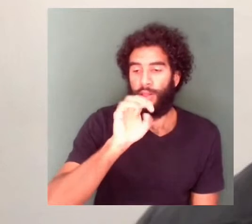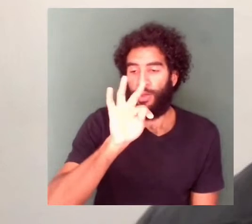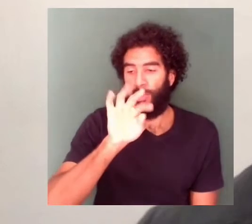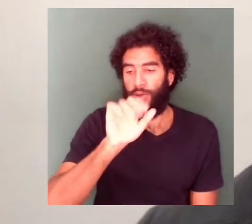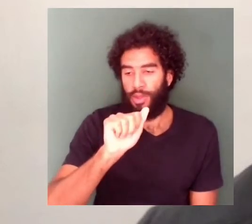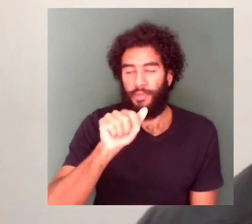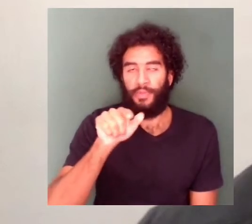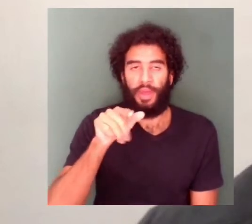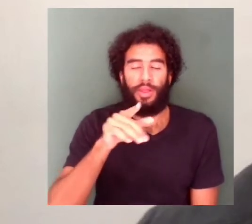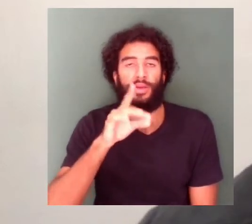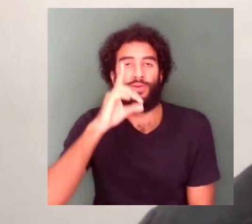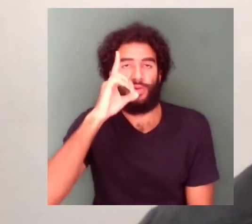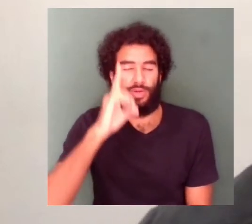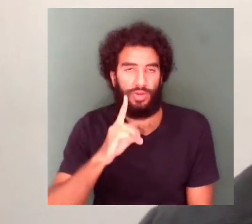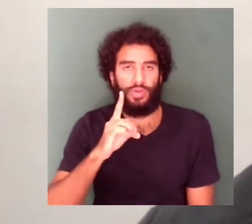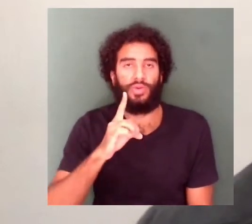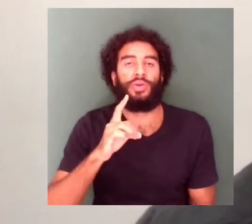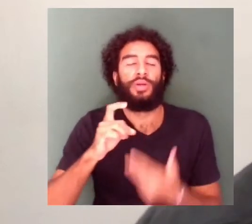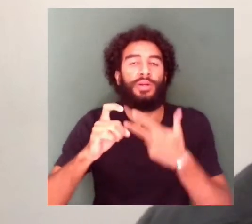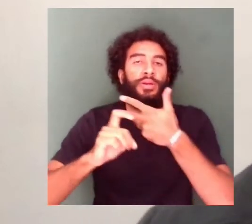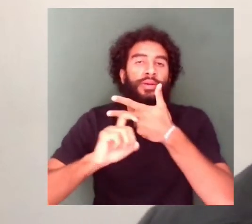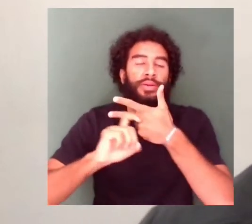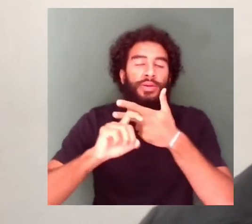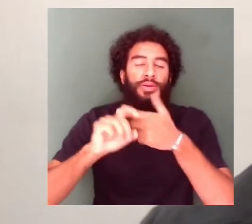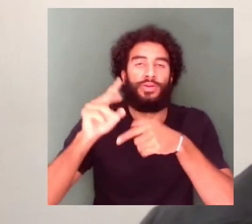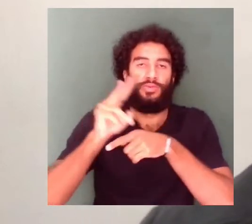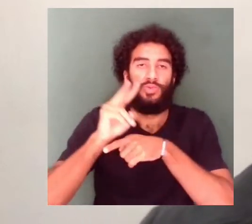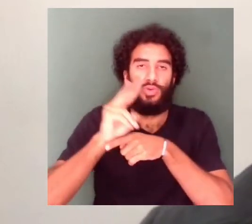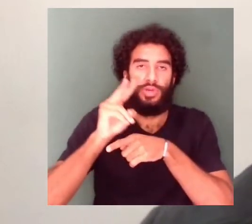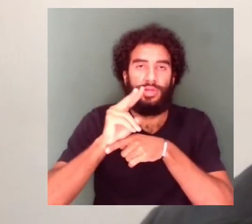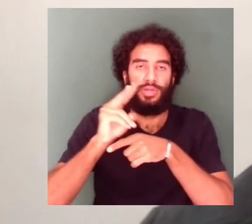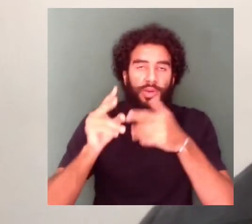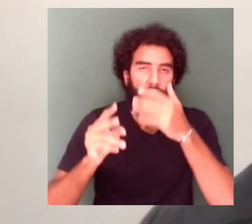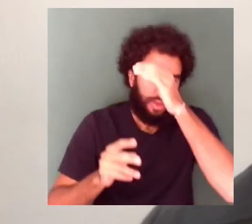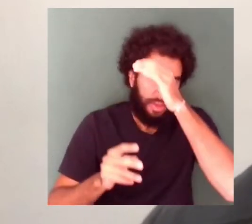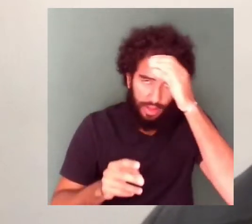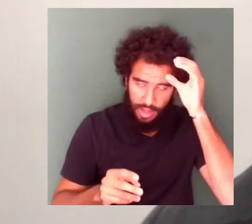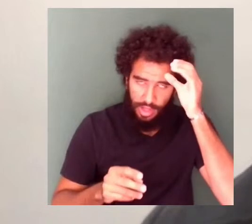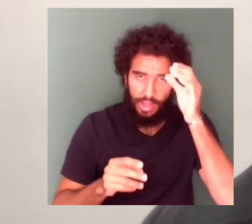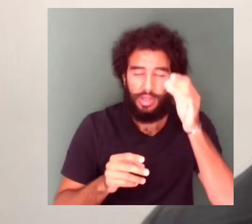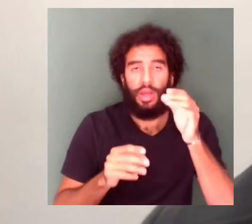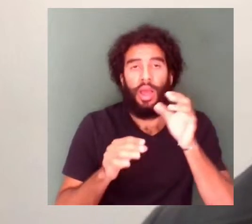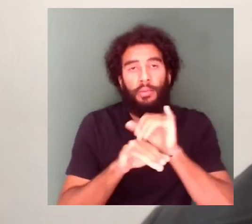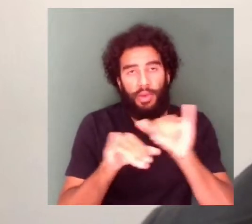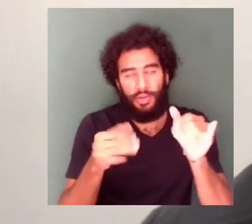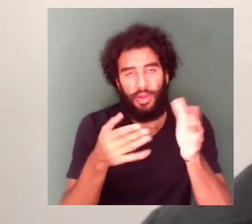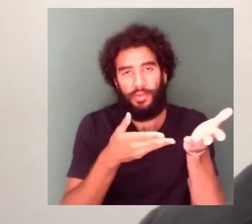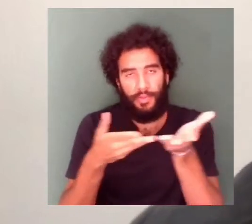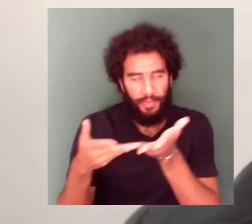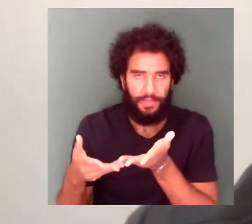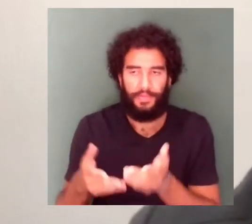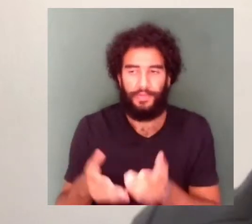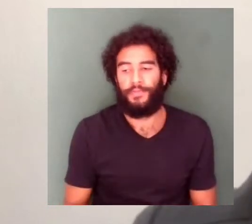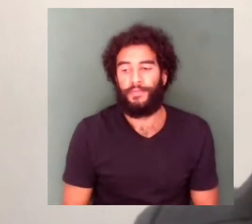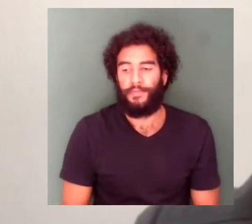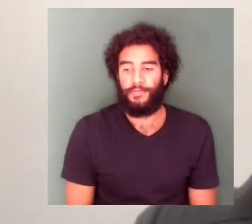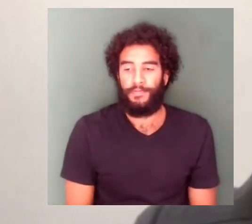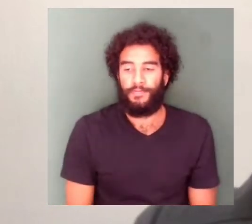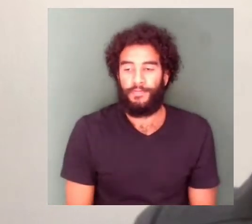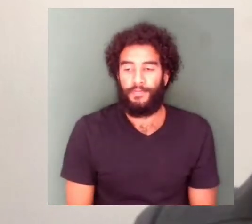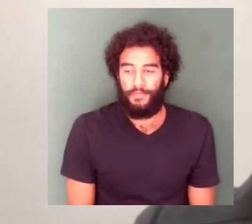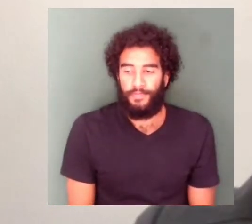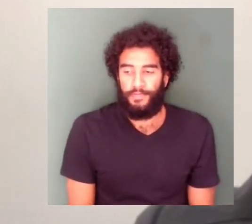She's the Executive Director of the Brazilian Institute for Consumer Defense, IDEC. You have the